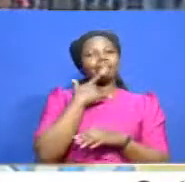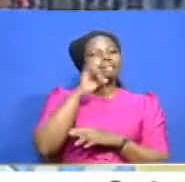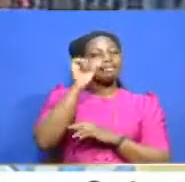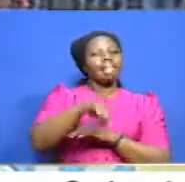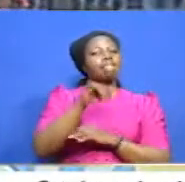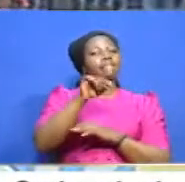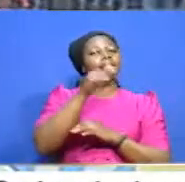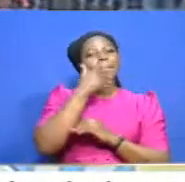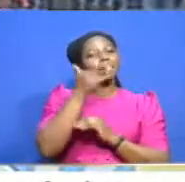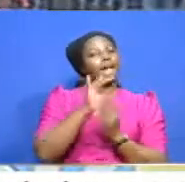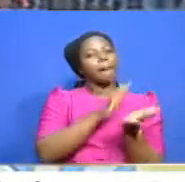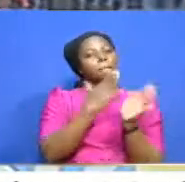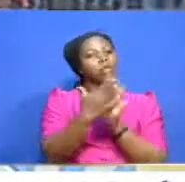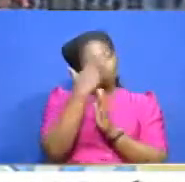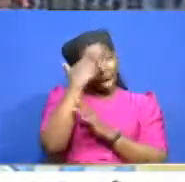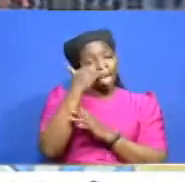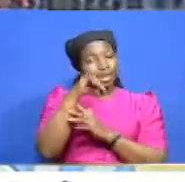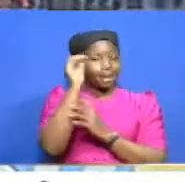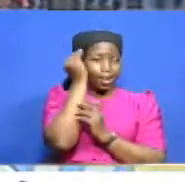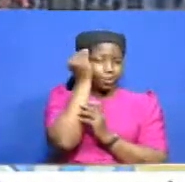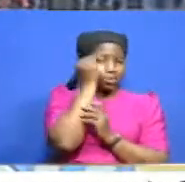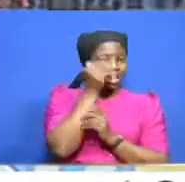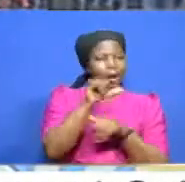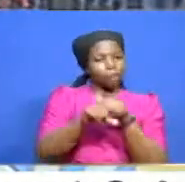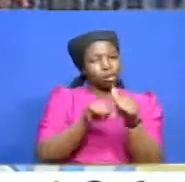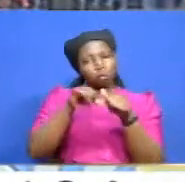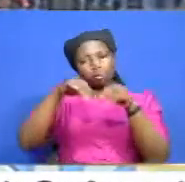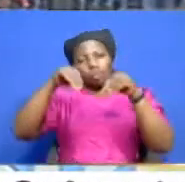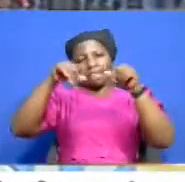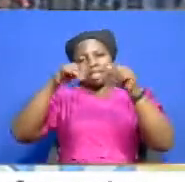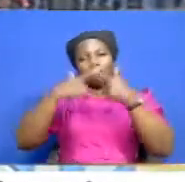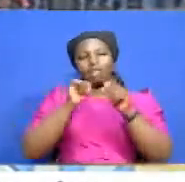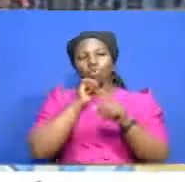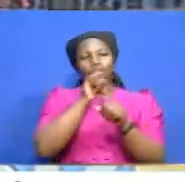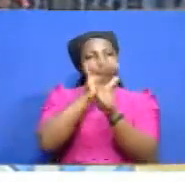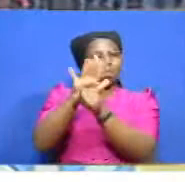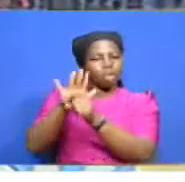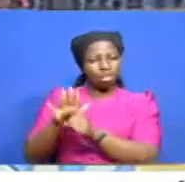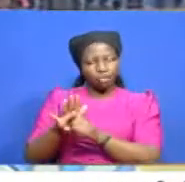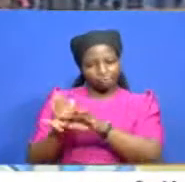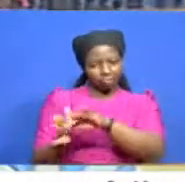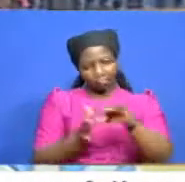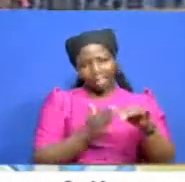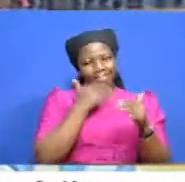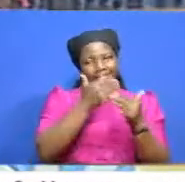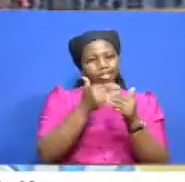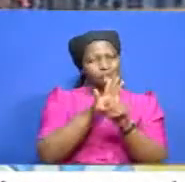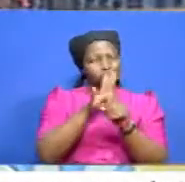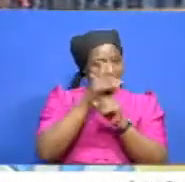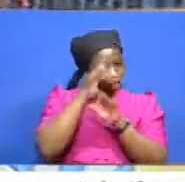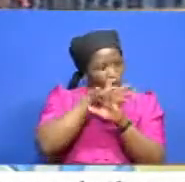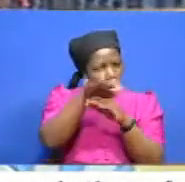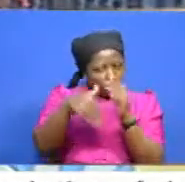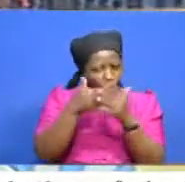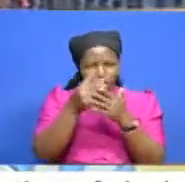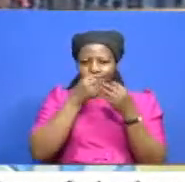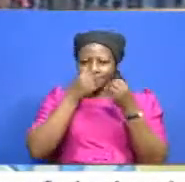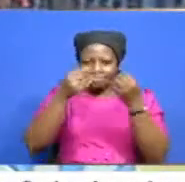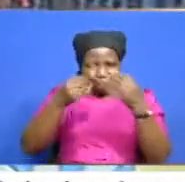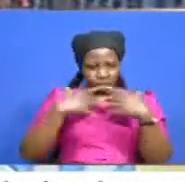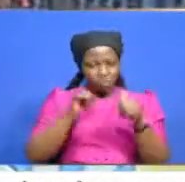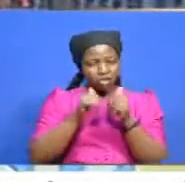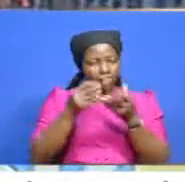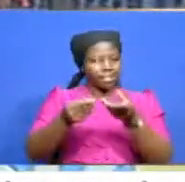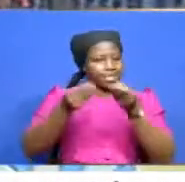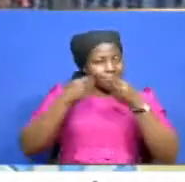because education is about quality and not quantity. Thank you so much for all the feedback that we've received this particular morning on the